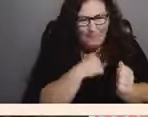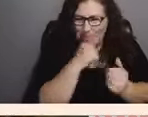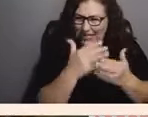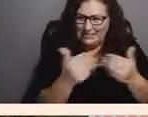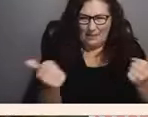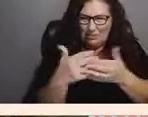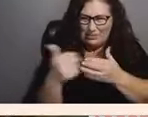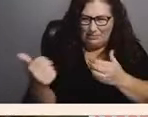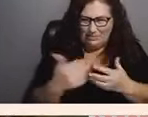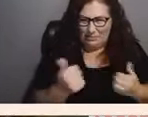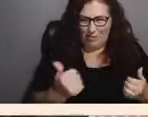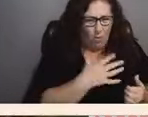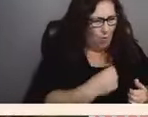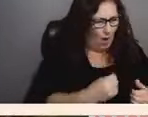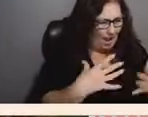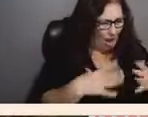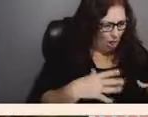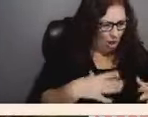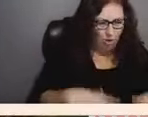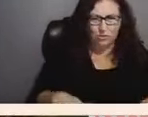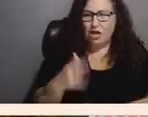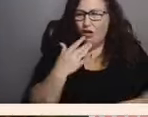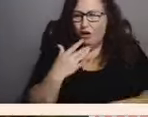colored clothes. Let's put them all together.